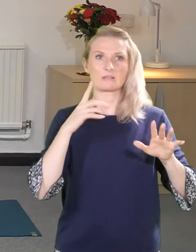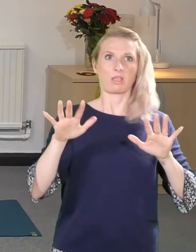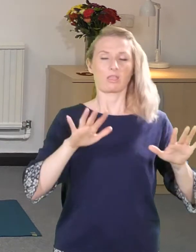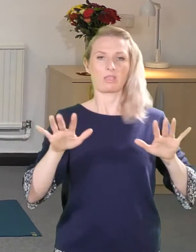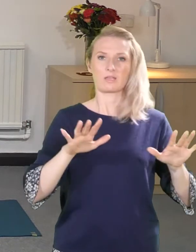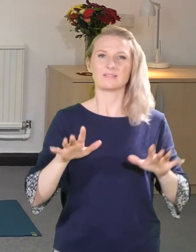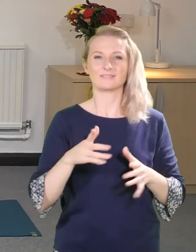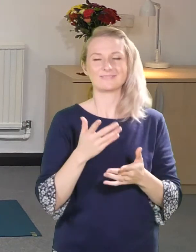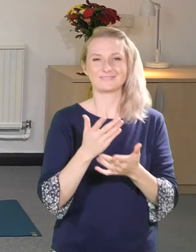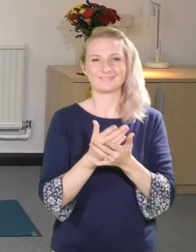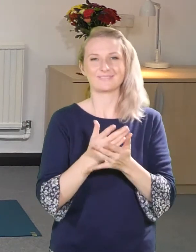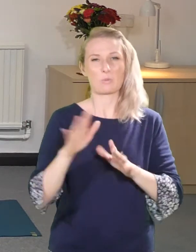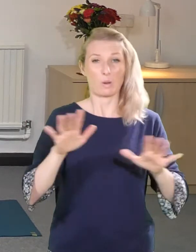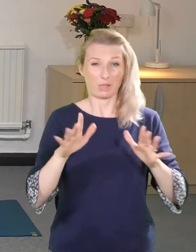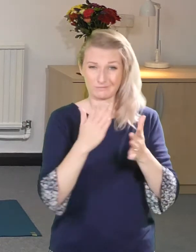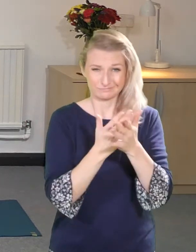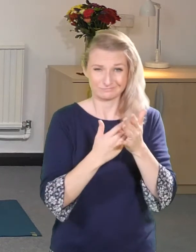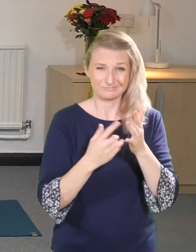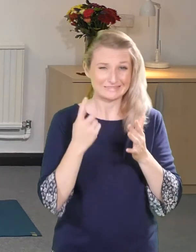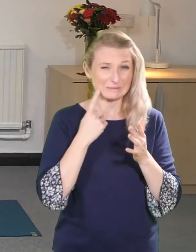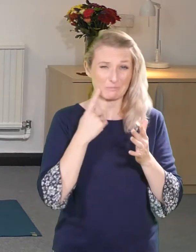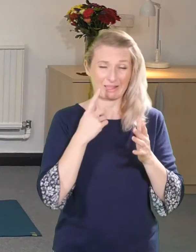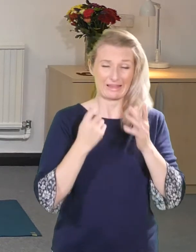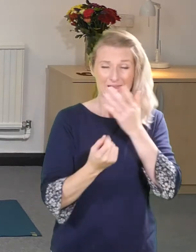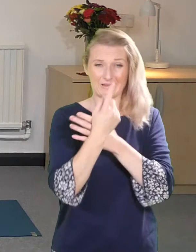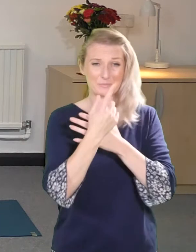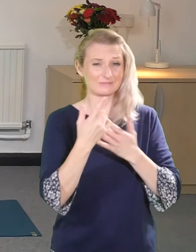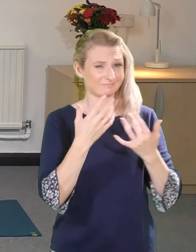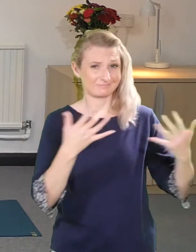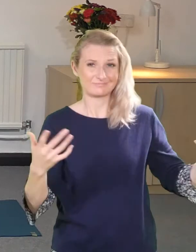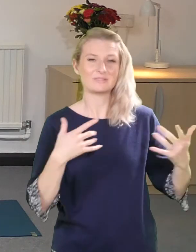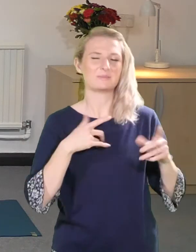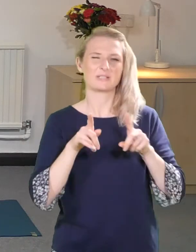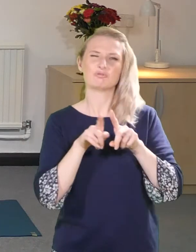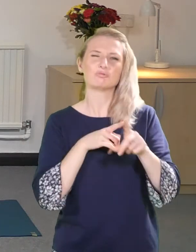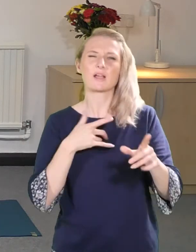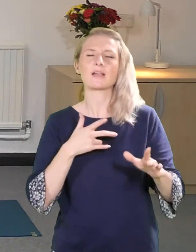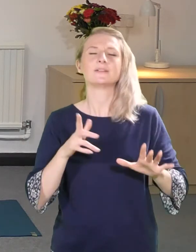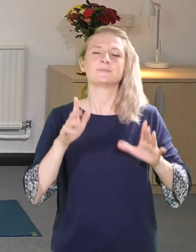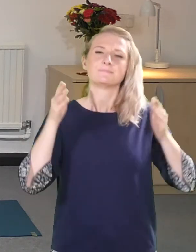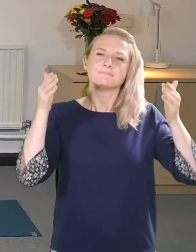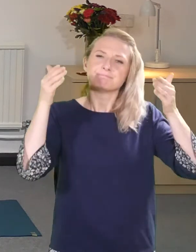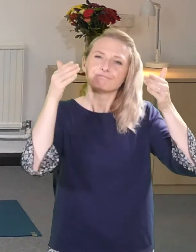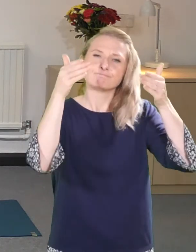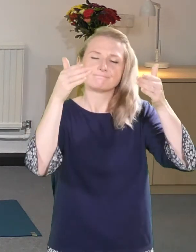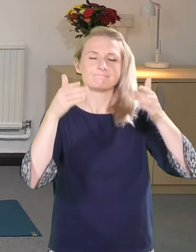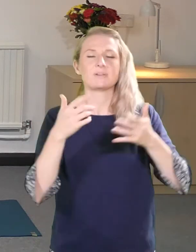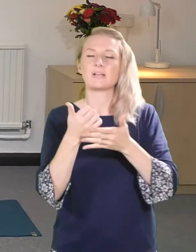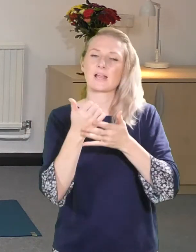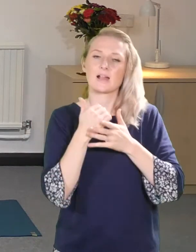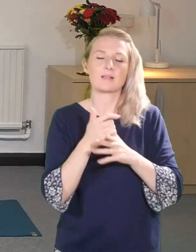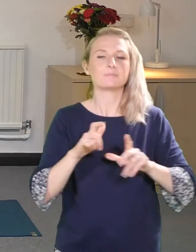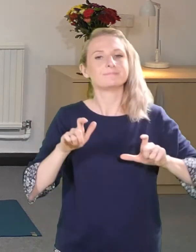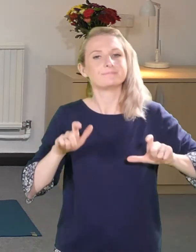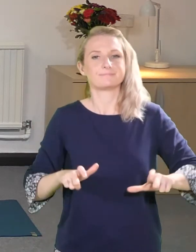to wobble anyway, but we'll try and stay as balanced as we can. So let's bring our attention and our weight into the left